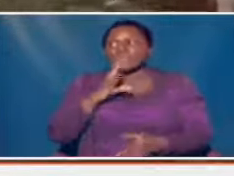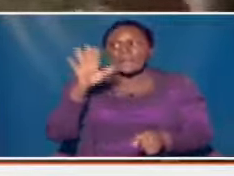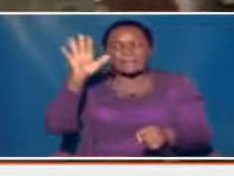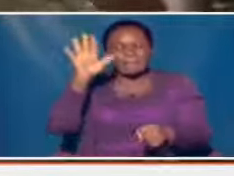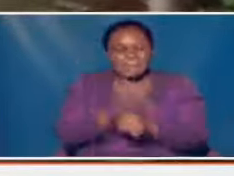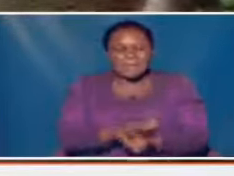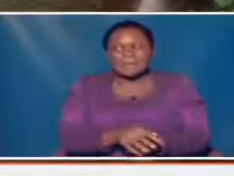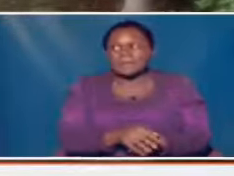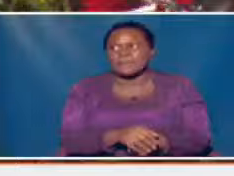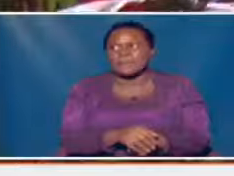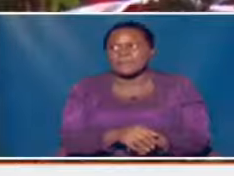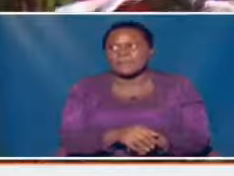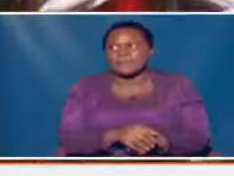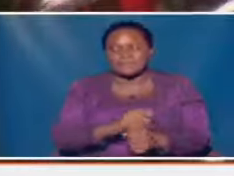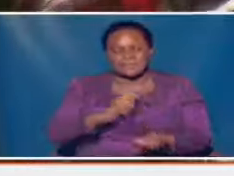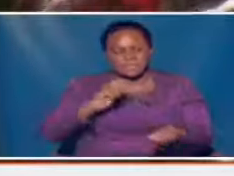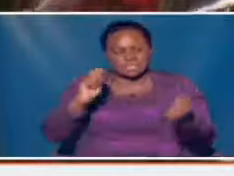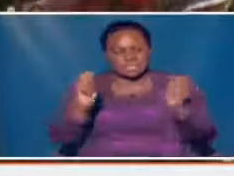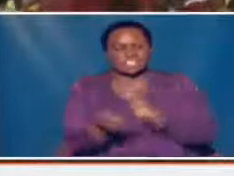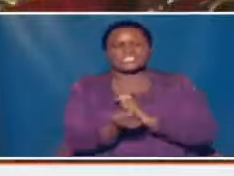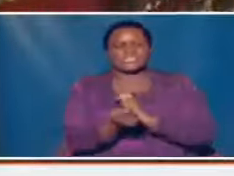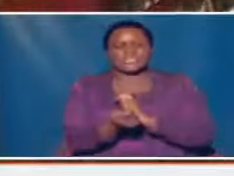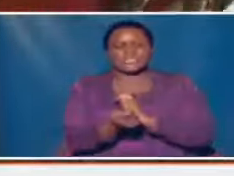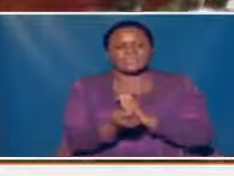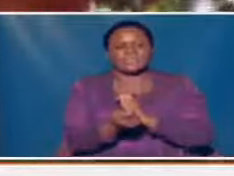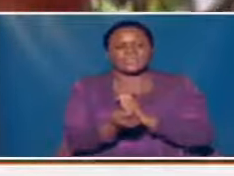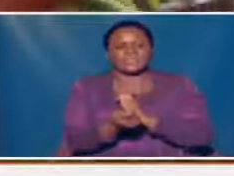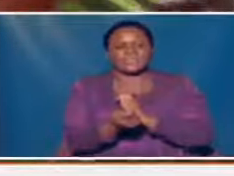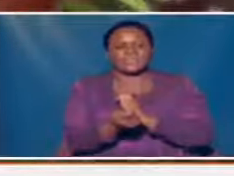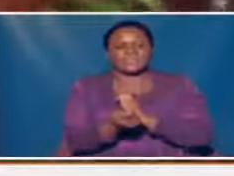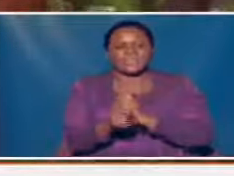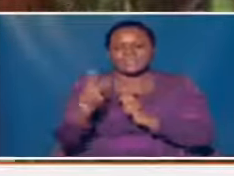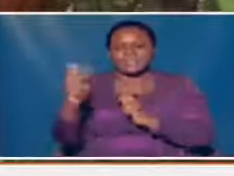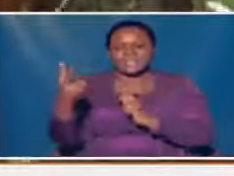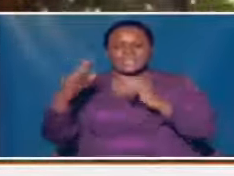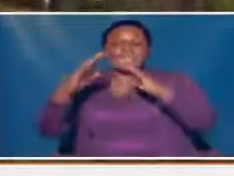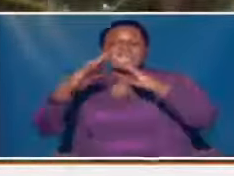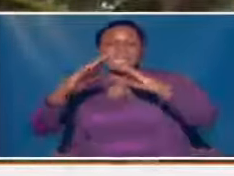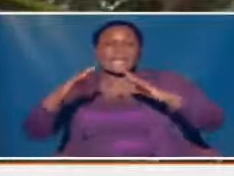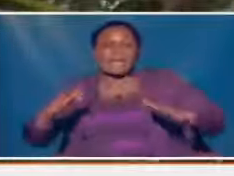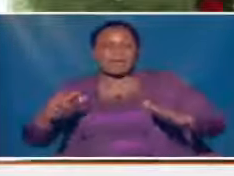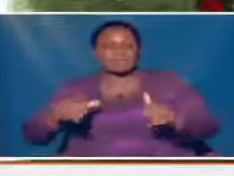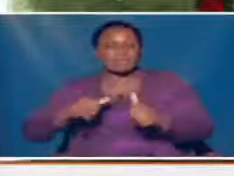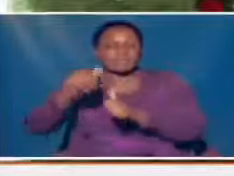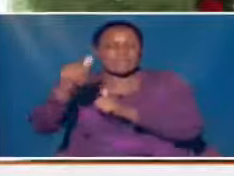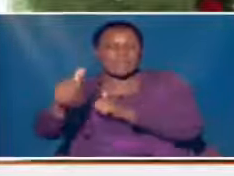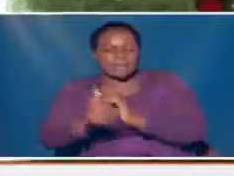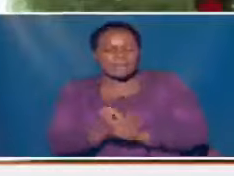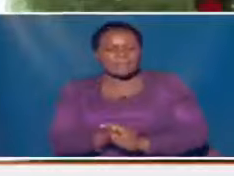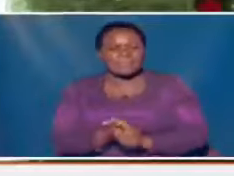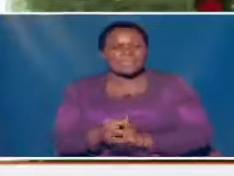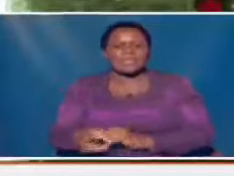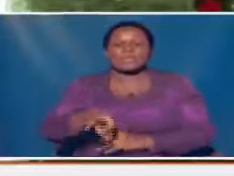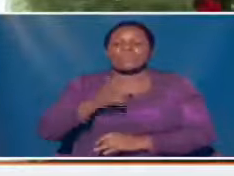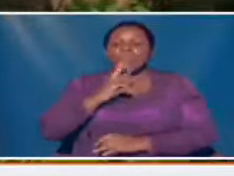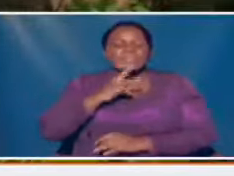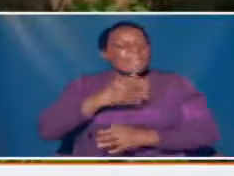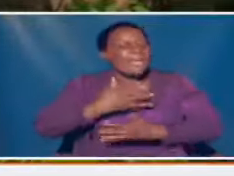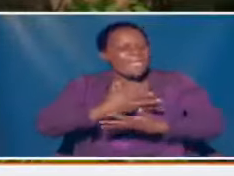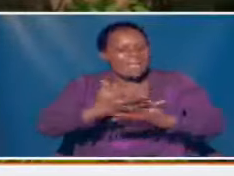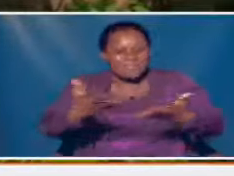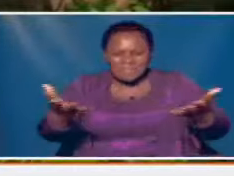much for us. We turn a corner and go to the second house, but the situation persists. Water